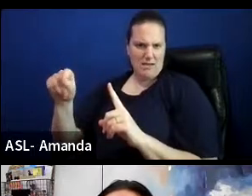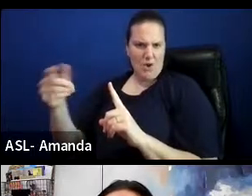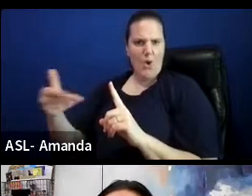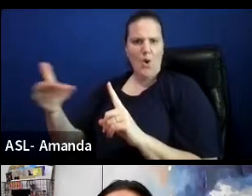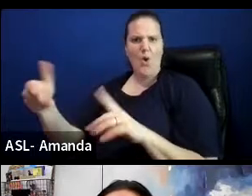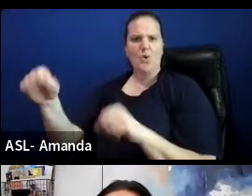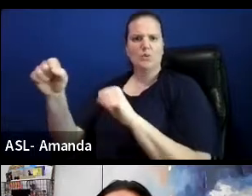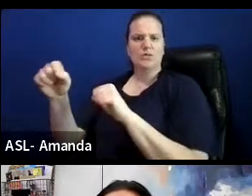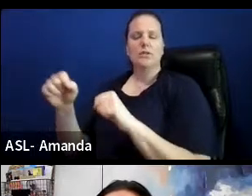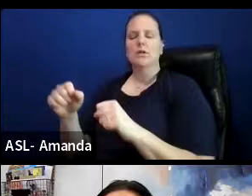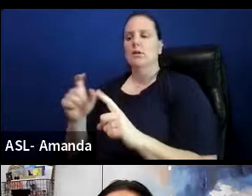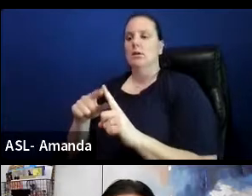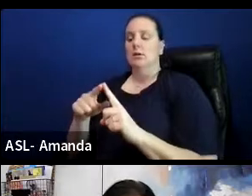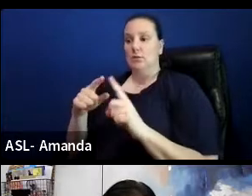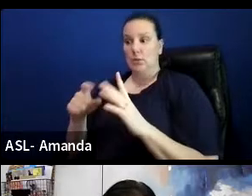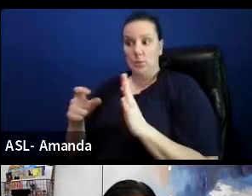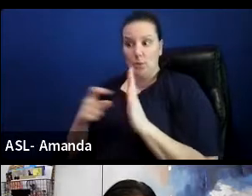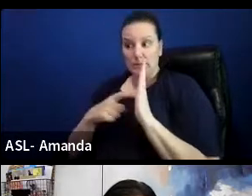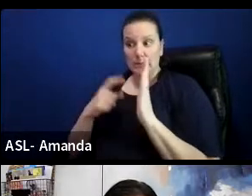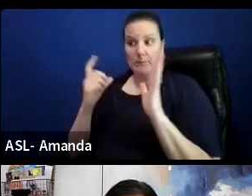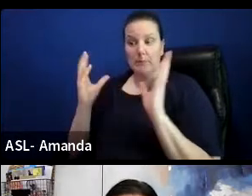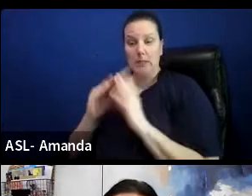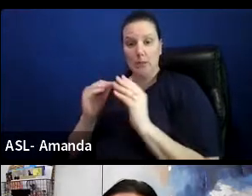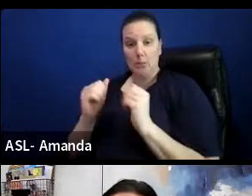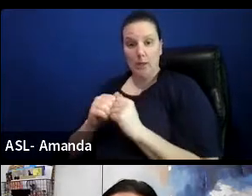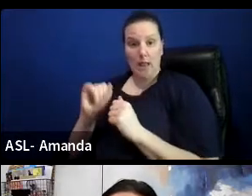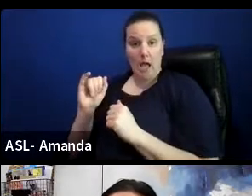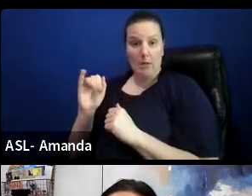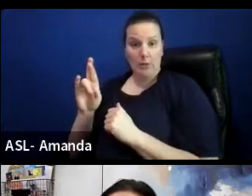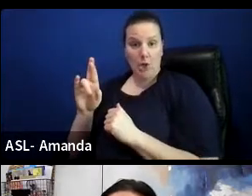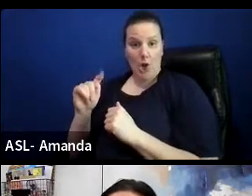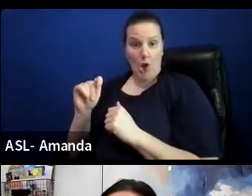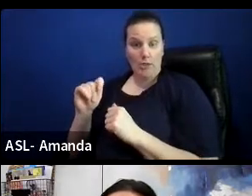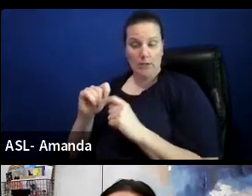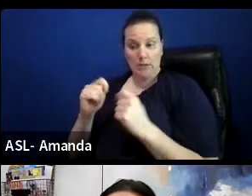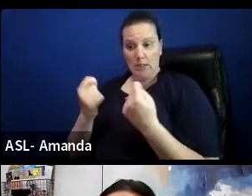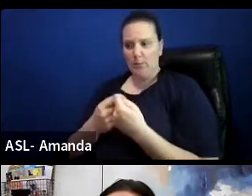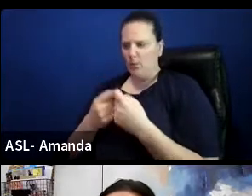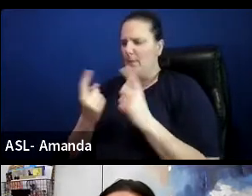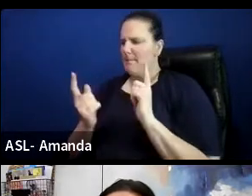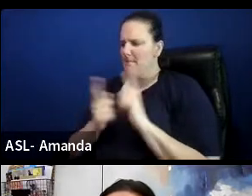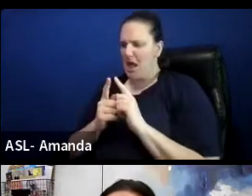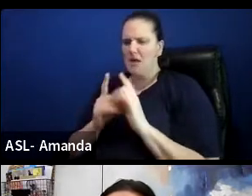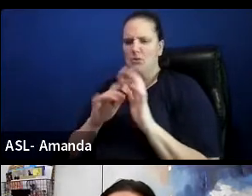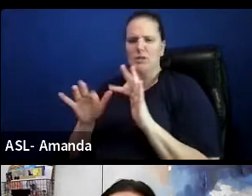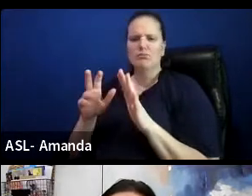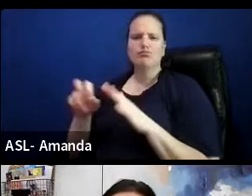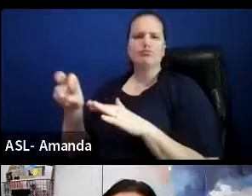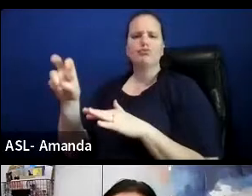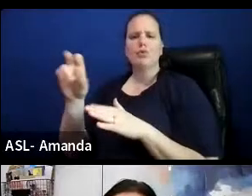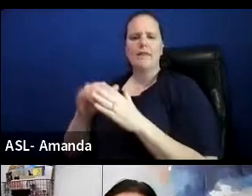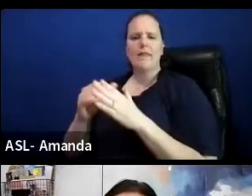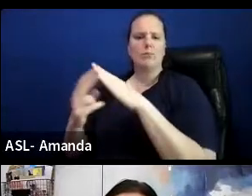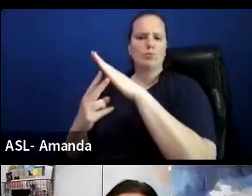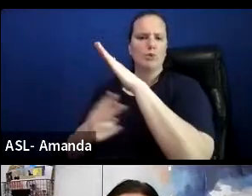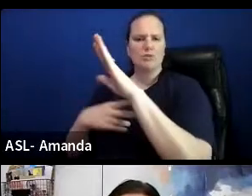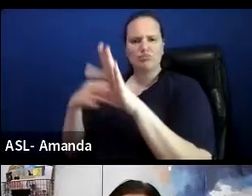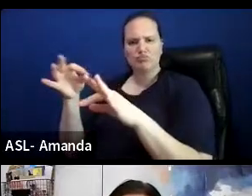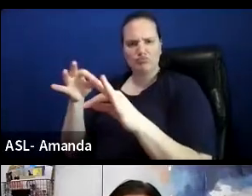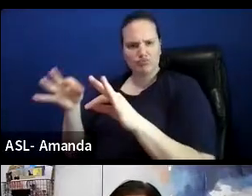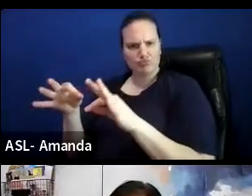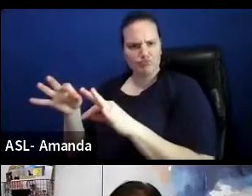the IBR team. So we met, we gave him a tour of the bridge and